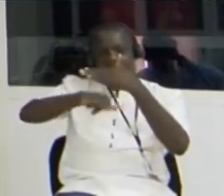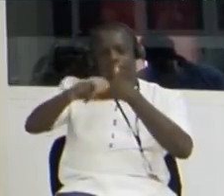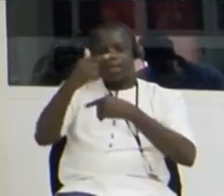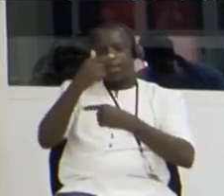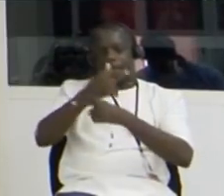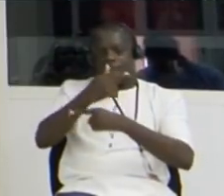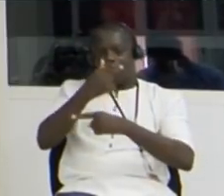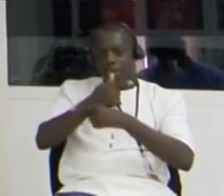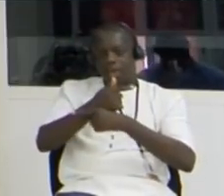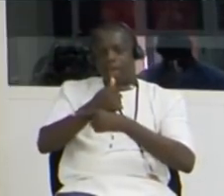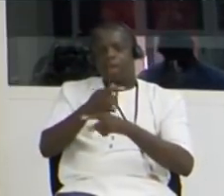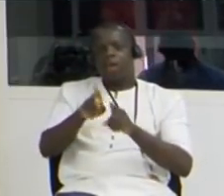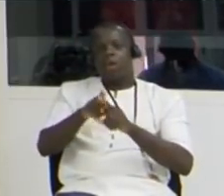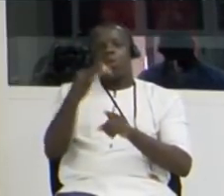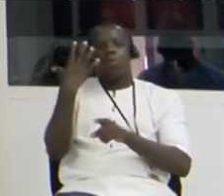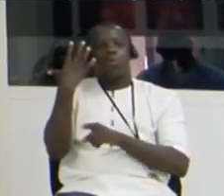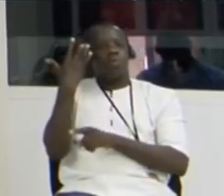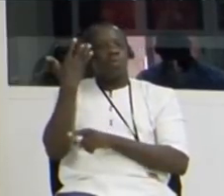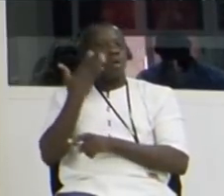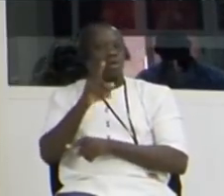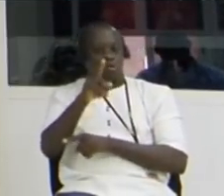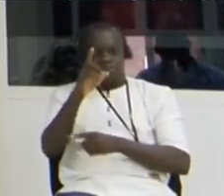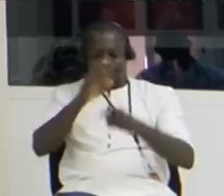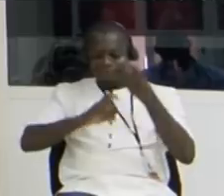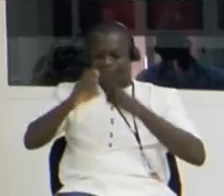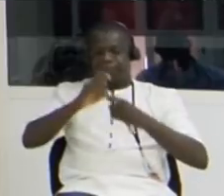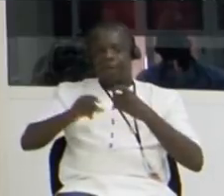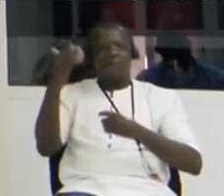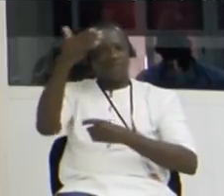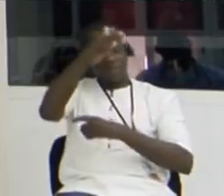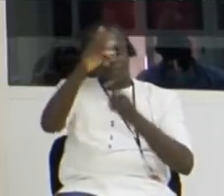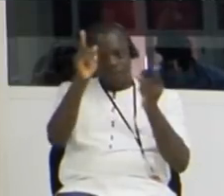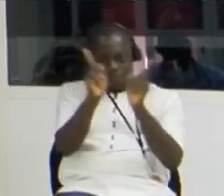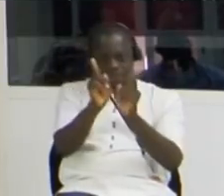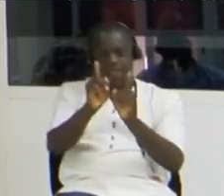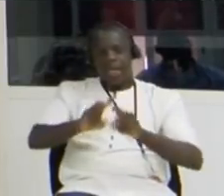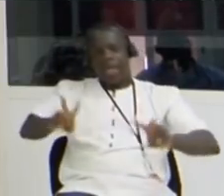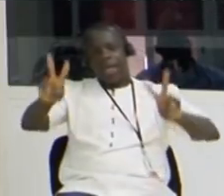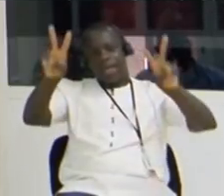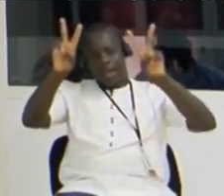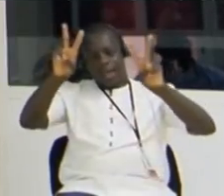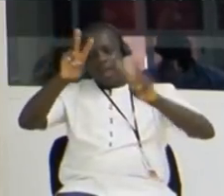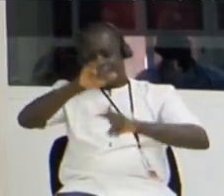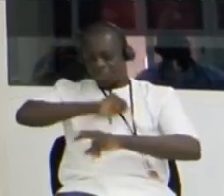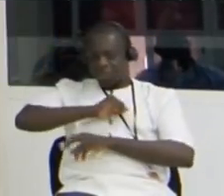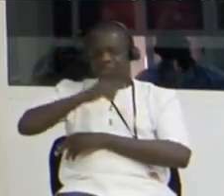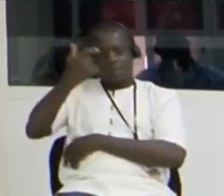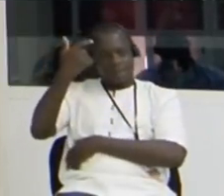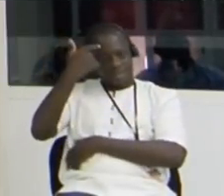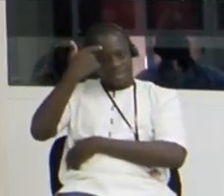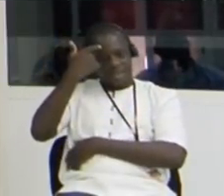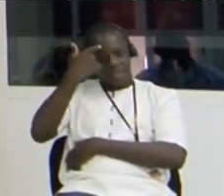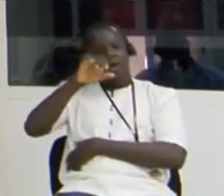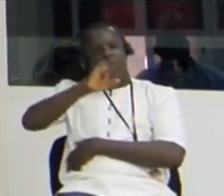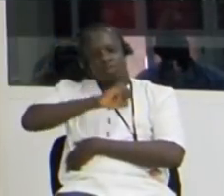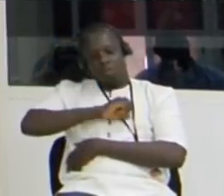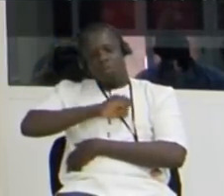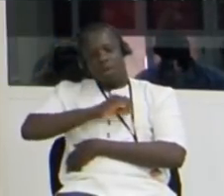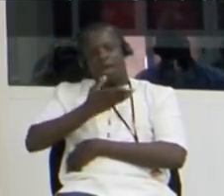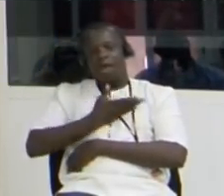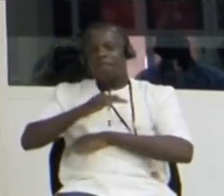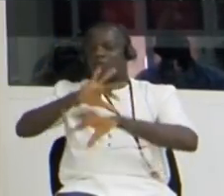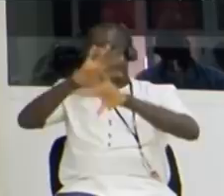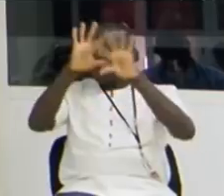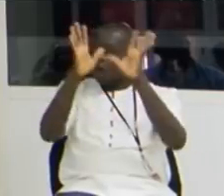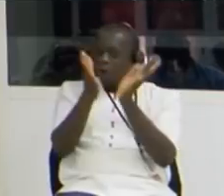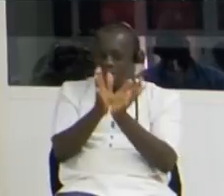However, when you paid a courtesy call to the president, he decided out of his own accord to offer all of